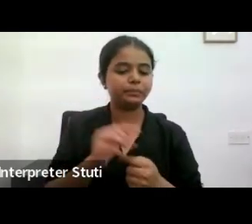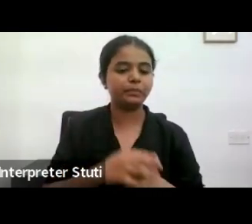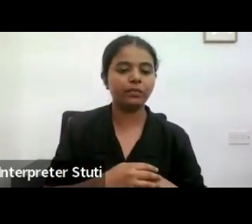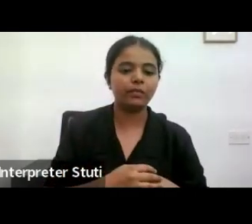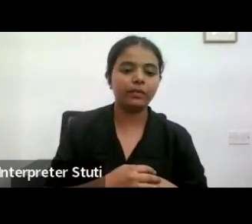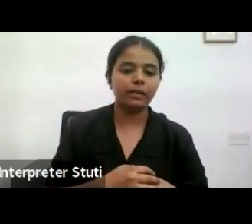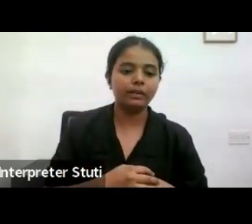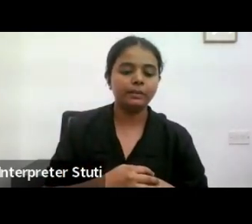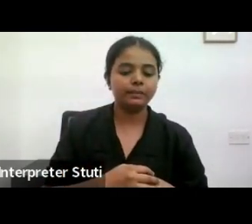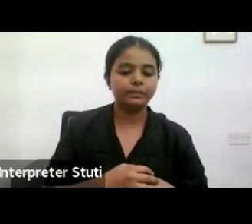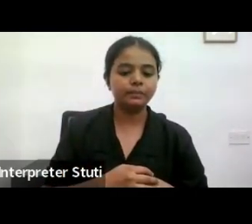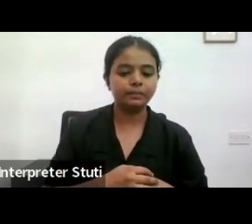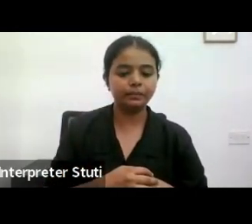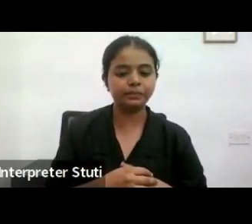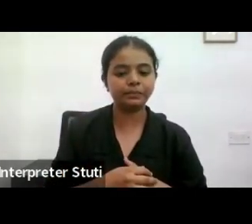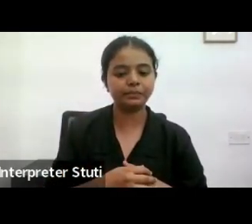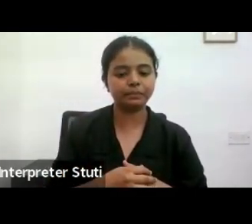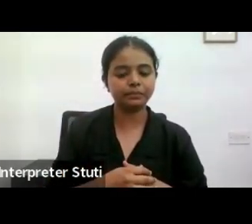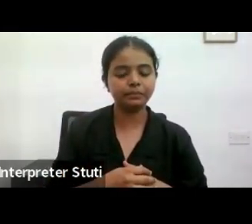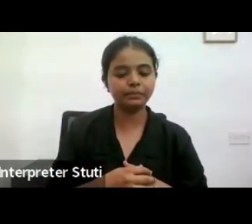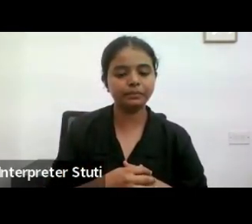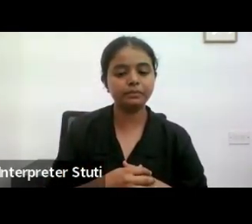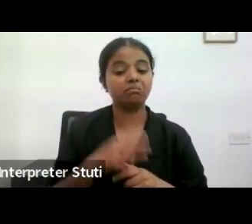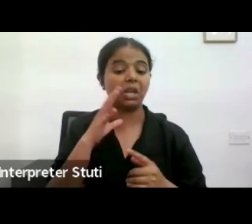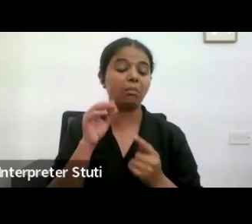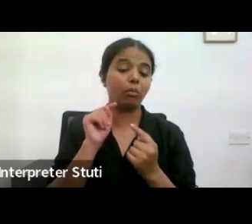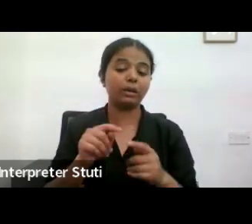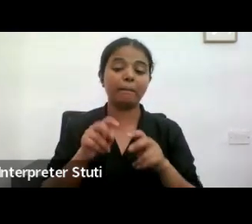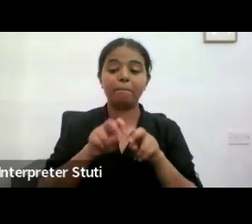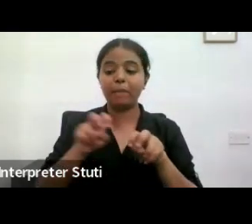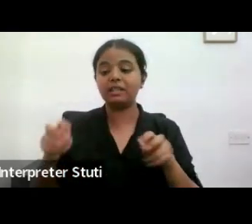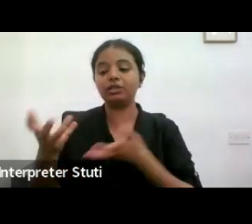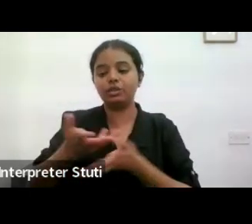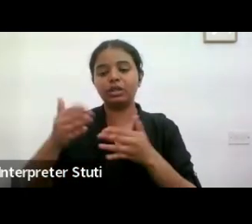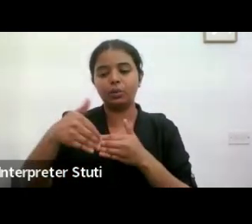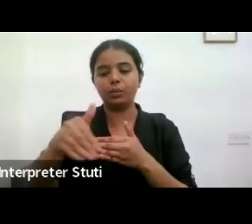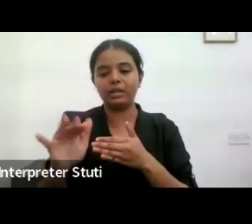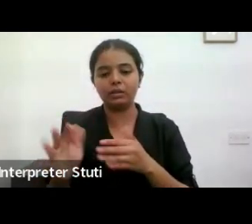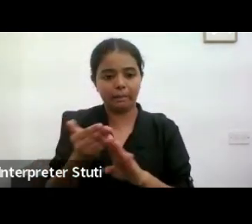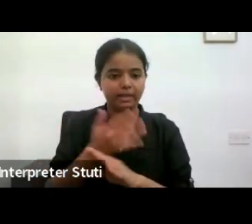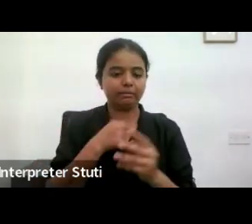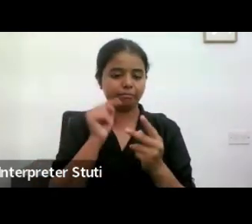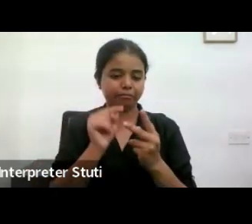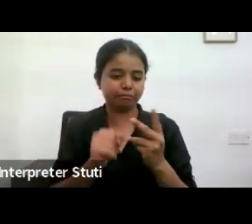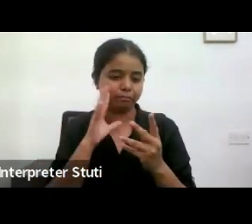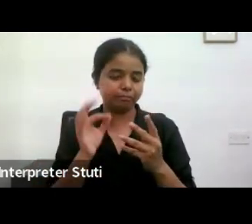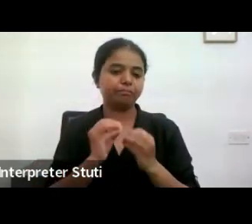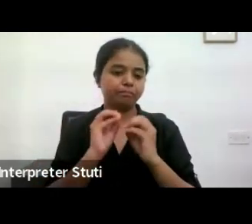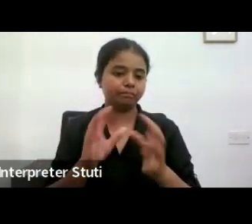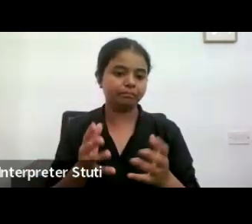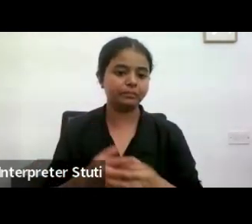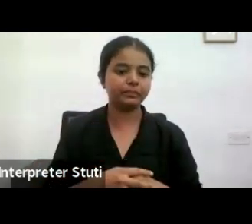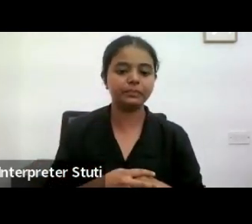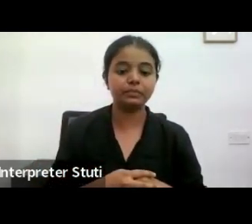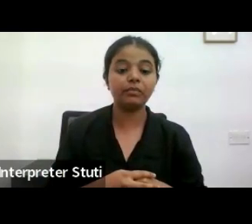to a really important panel discussion and onto some of your questions, which I